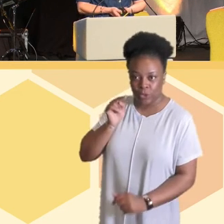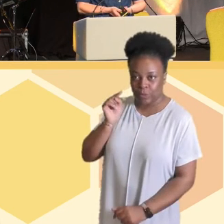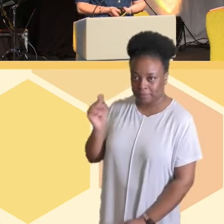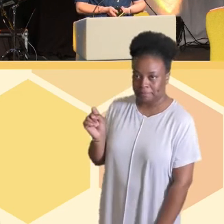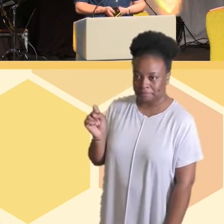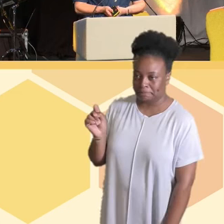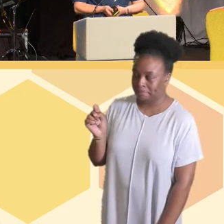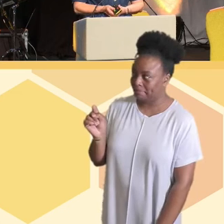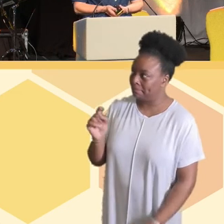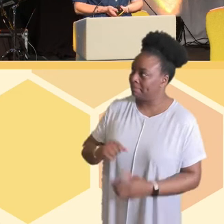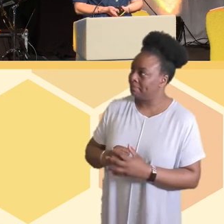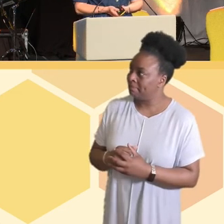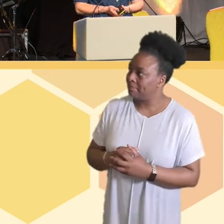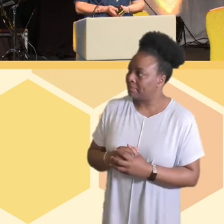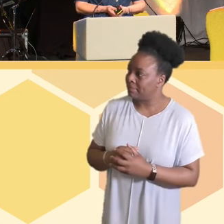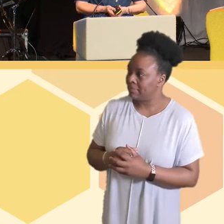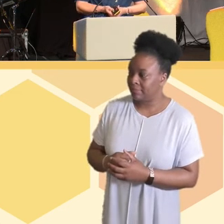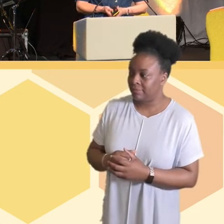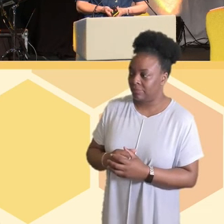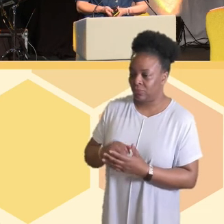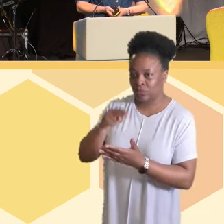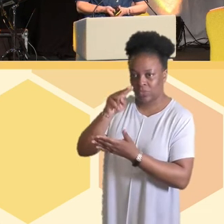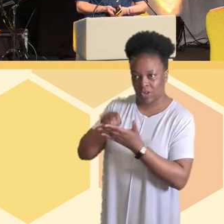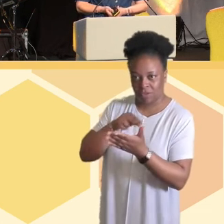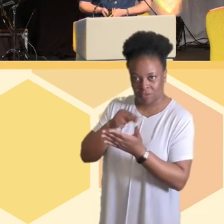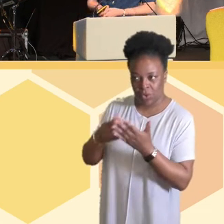the further year. Please, could you vote?